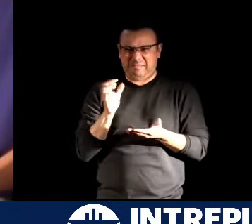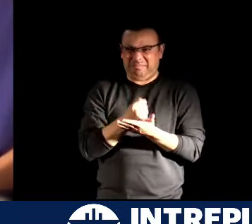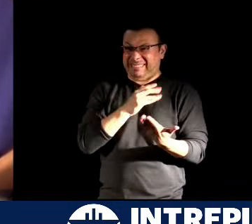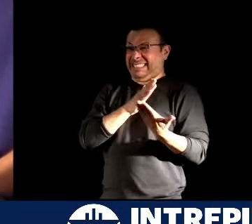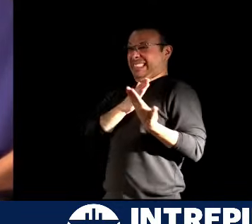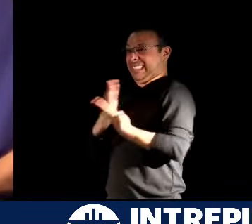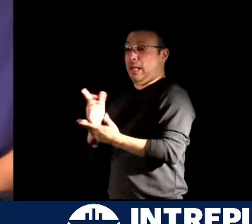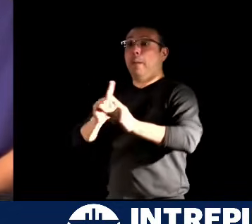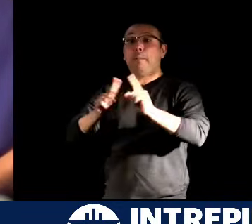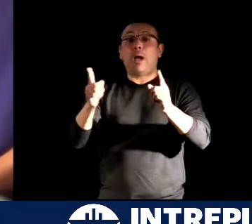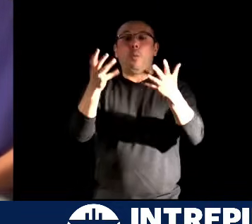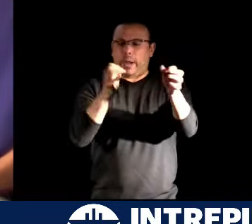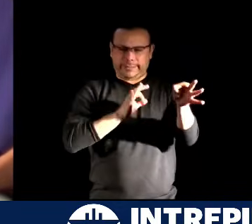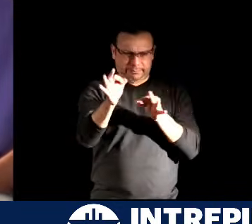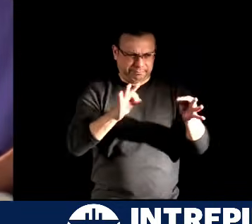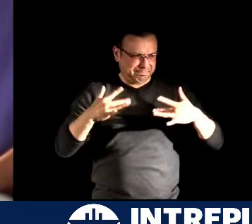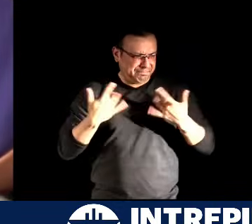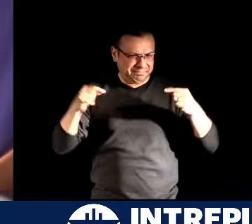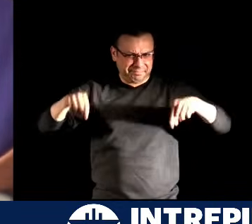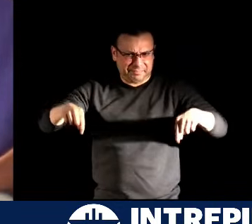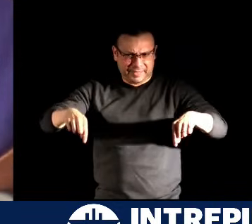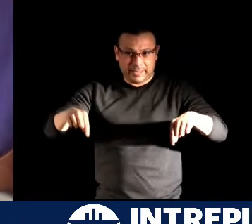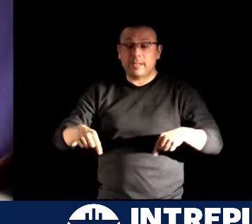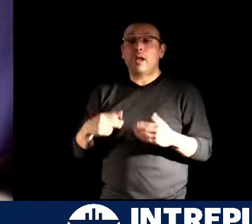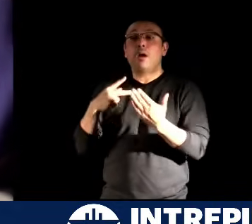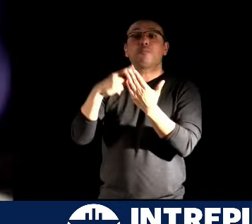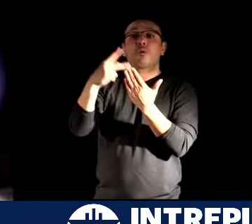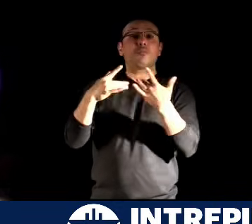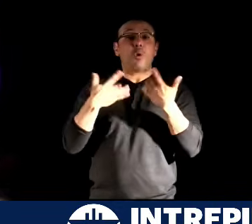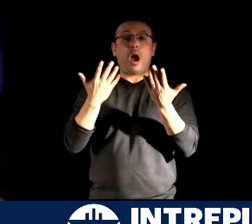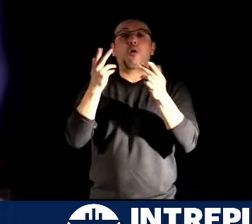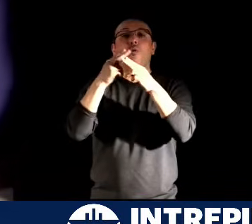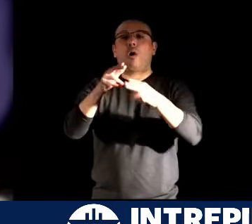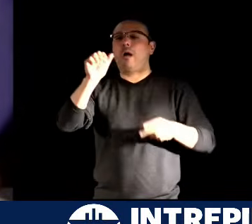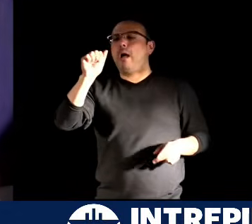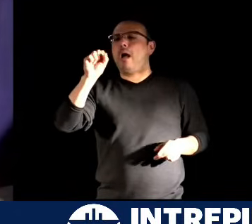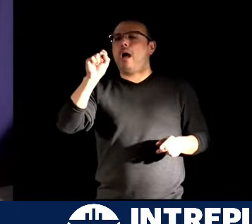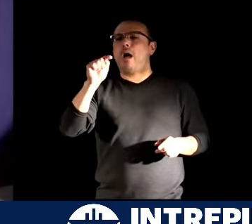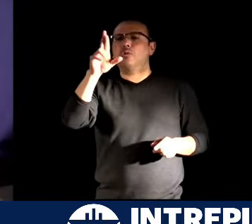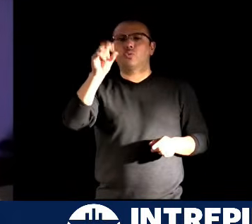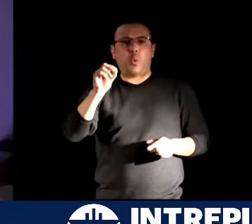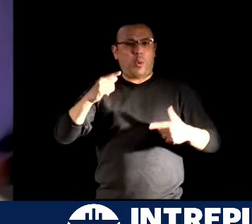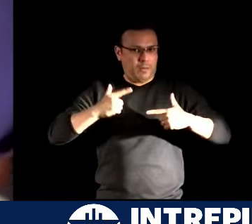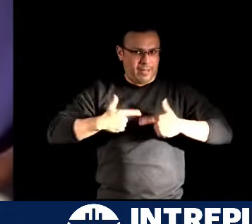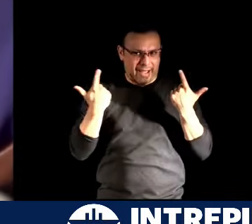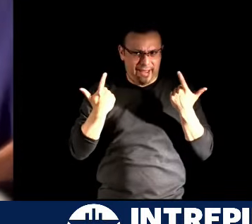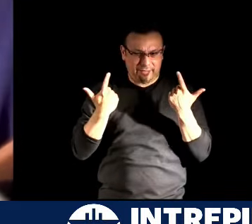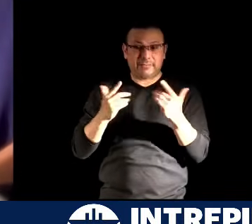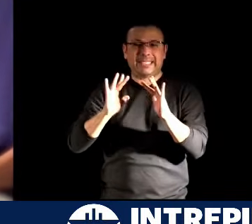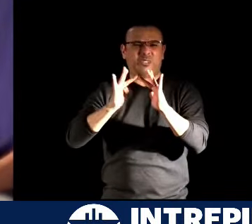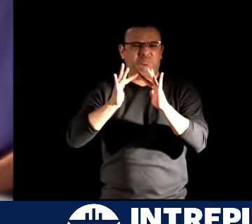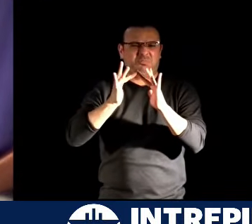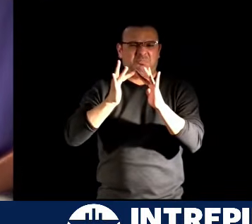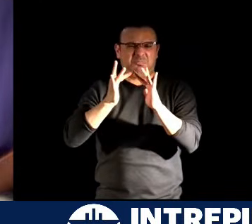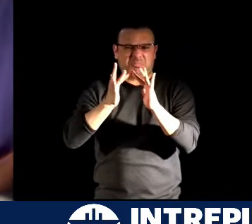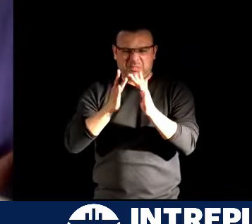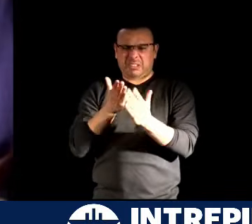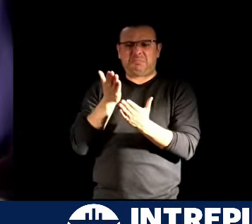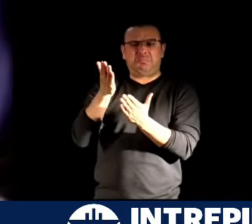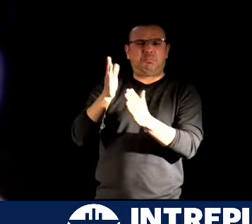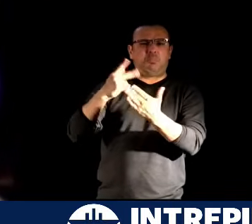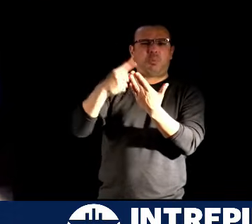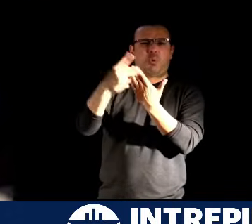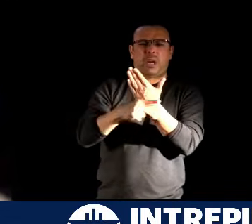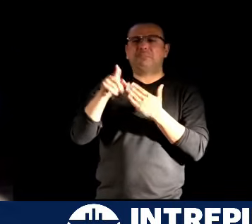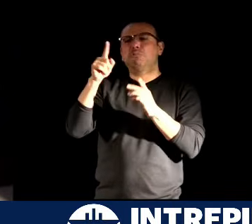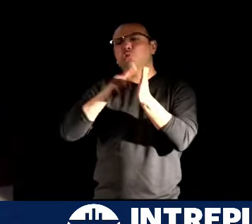like to explain what this is. We do this program called Astro Live. It's a free online program. You can check it out on YouTube. It's on the